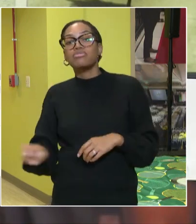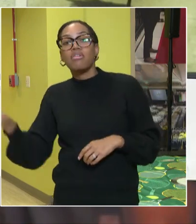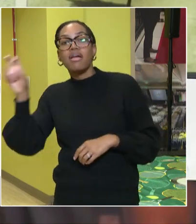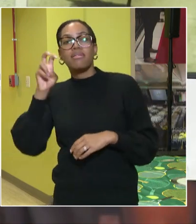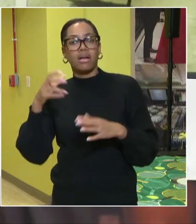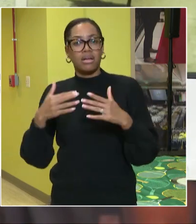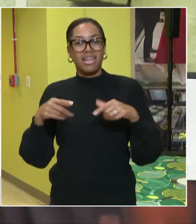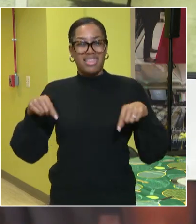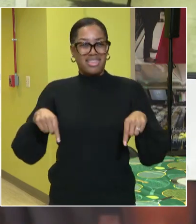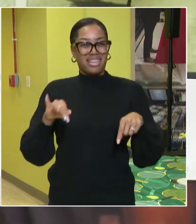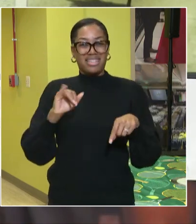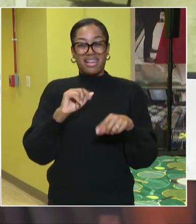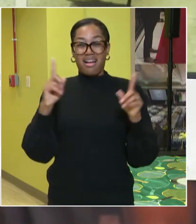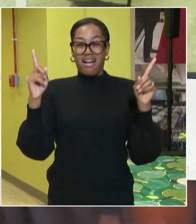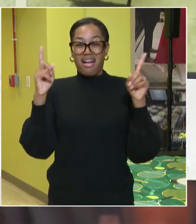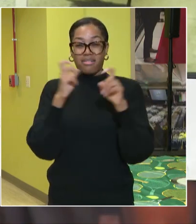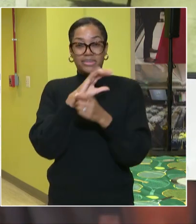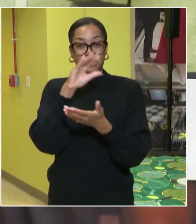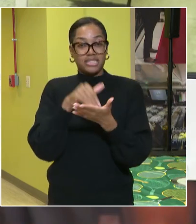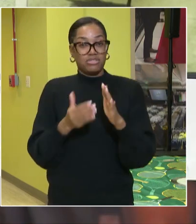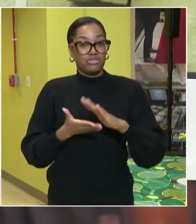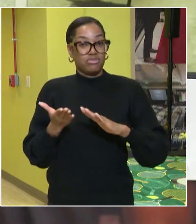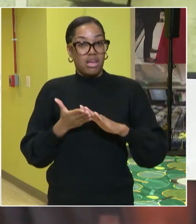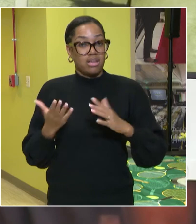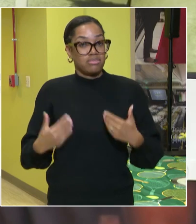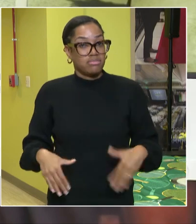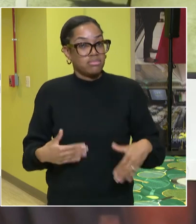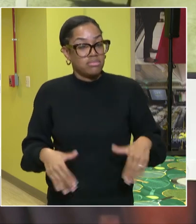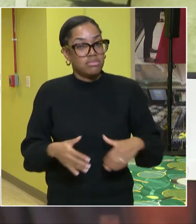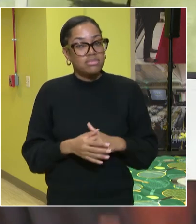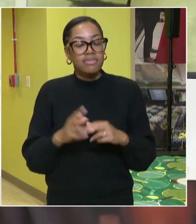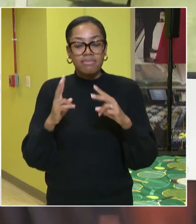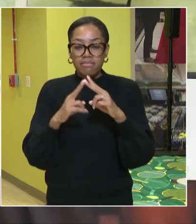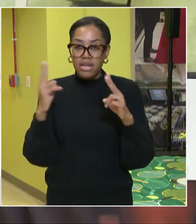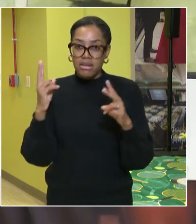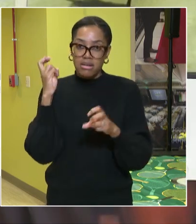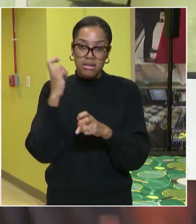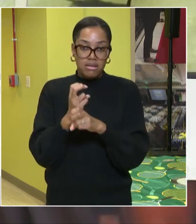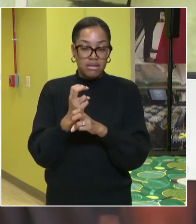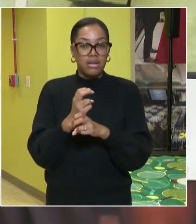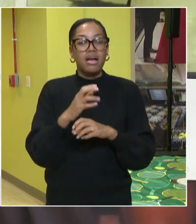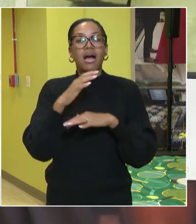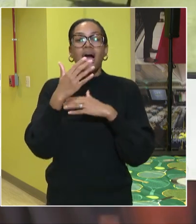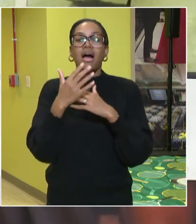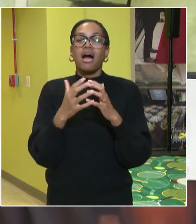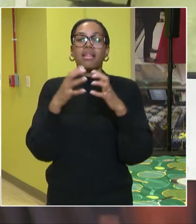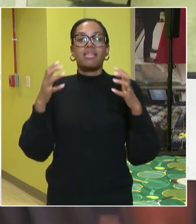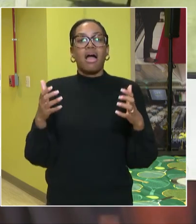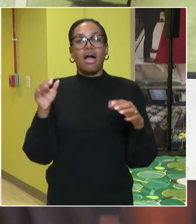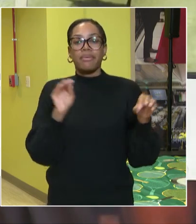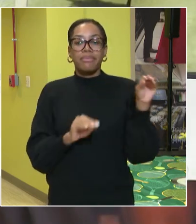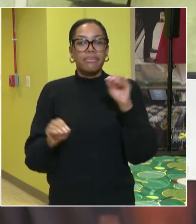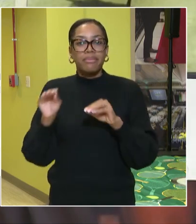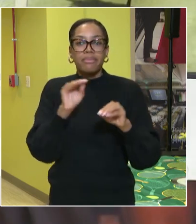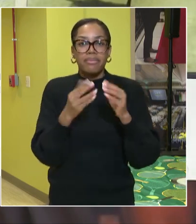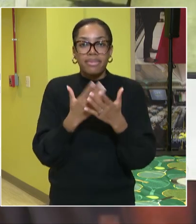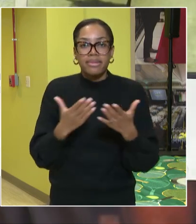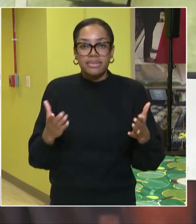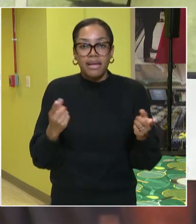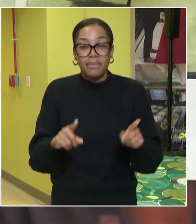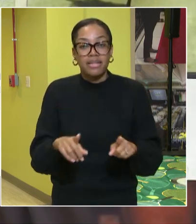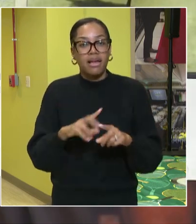a complicated center to run. It's very difficult because there's a lot of moving parts. And then, of course, you got